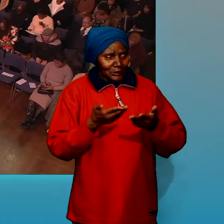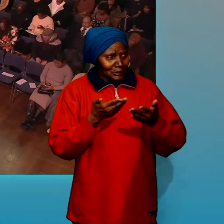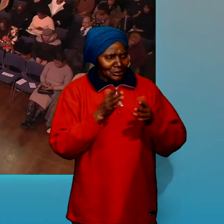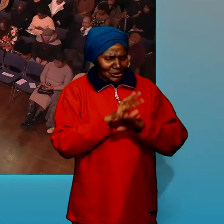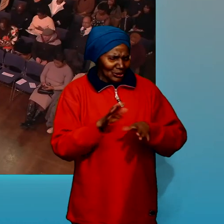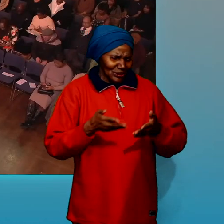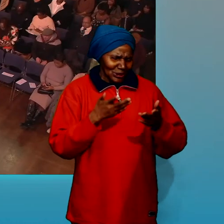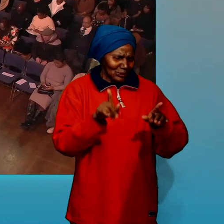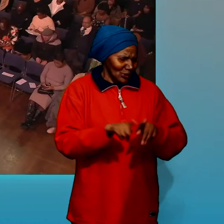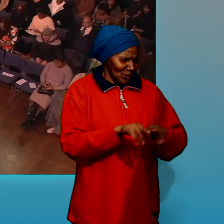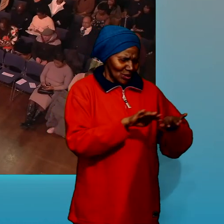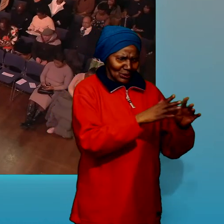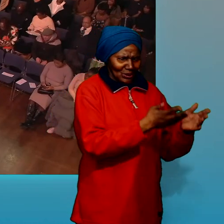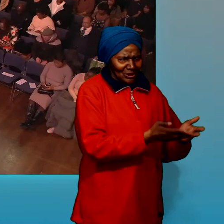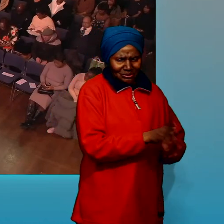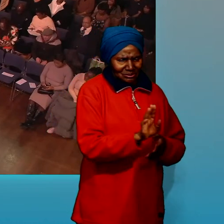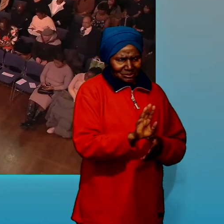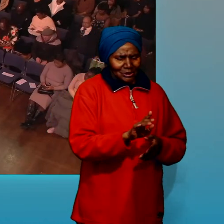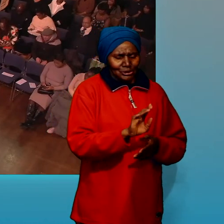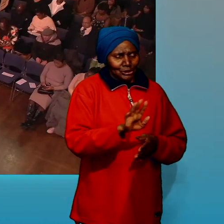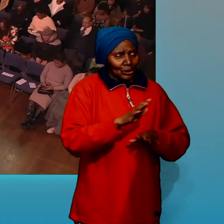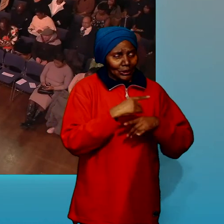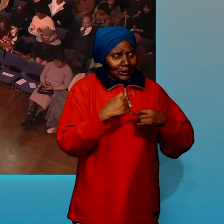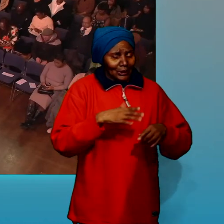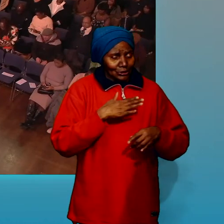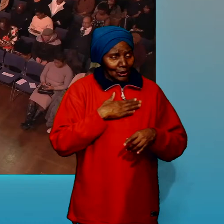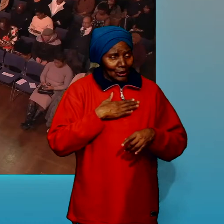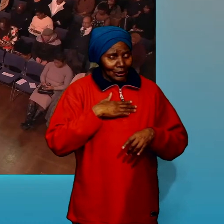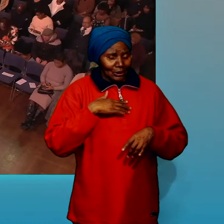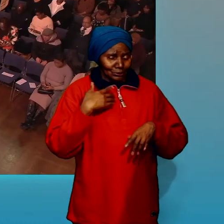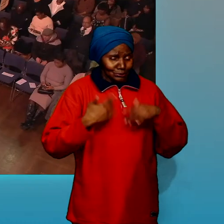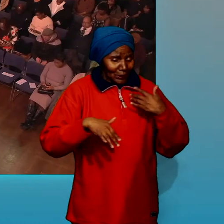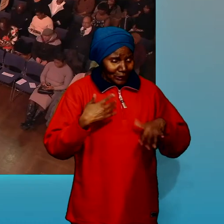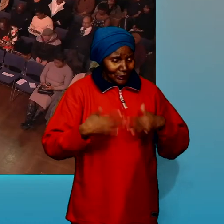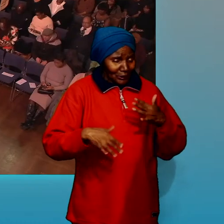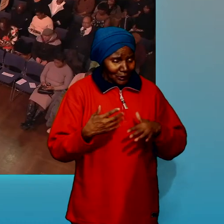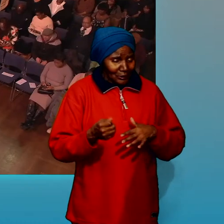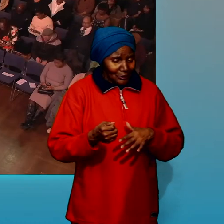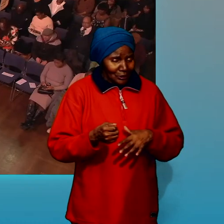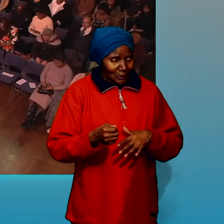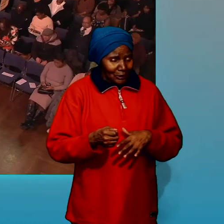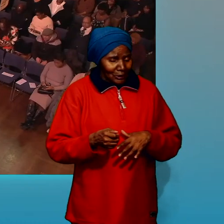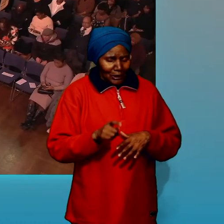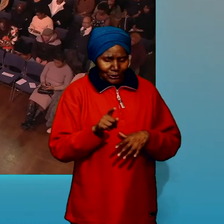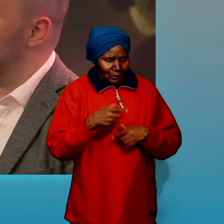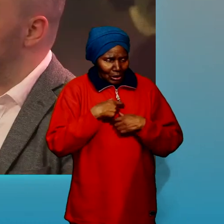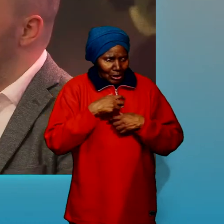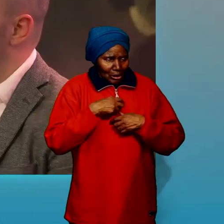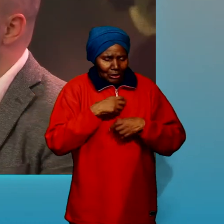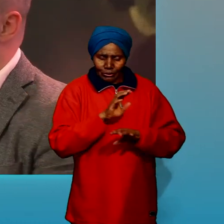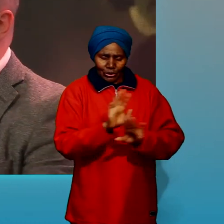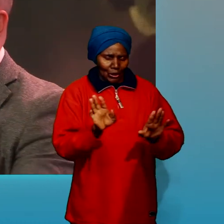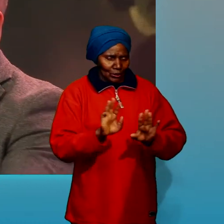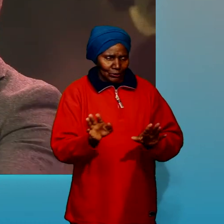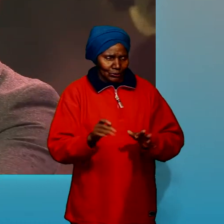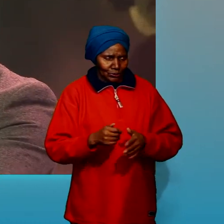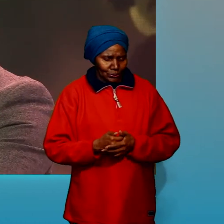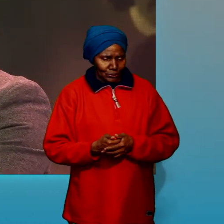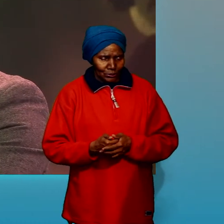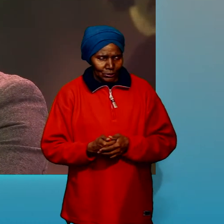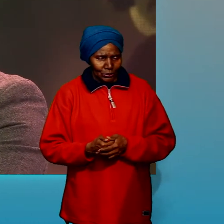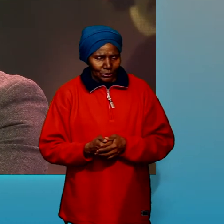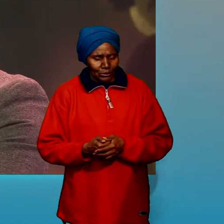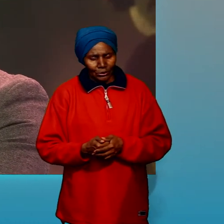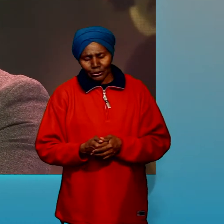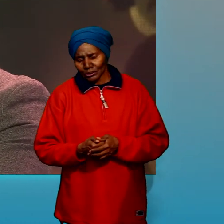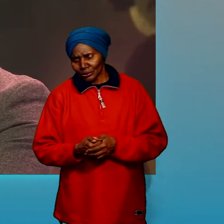as the world gives. Do not let your hearts be troubled and do not be afraid." And right before we